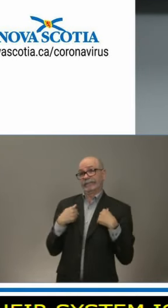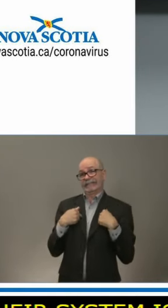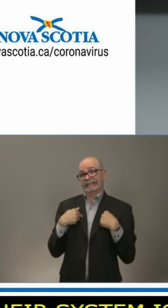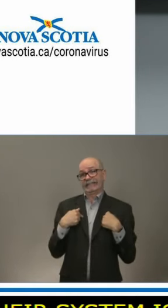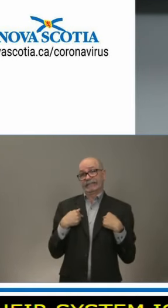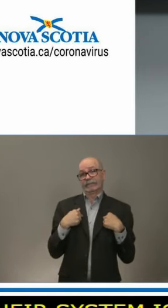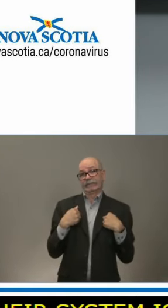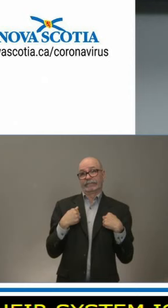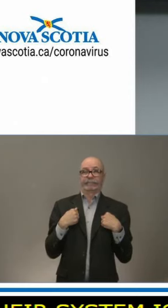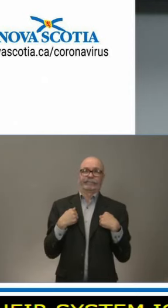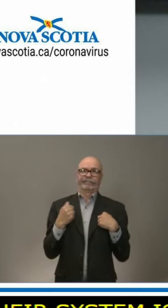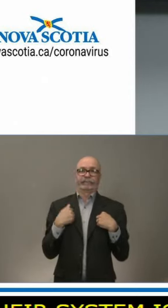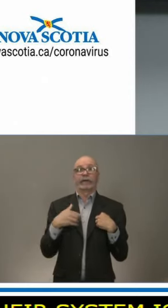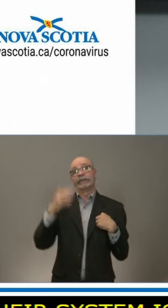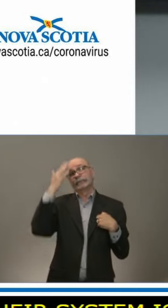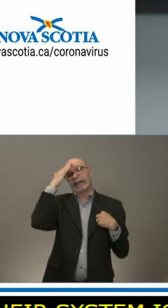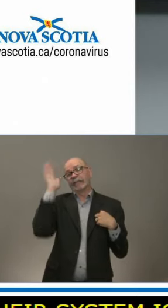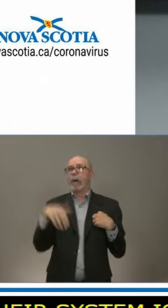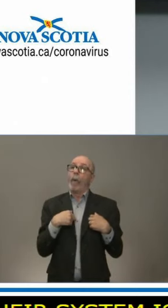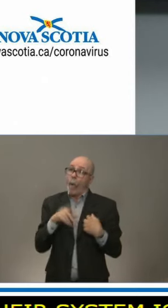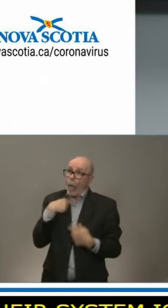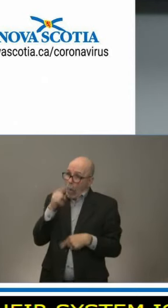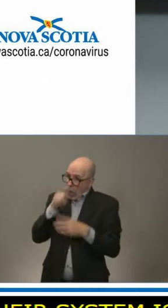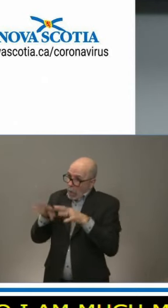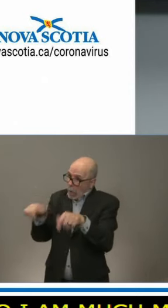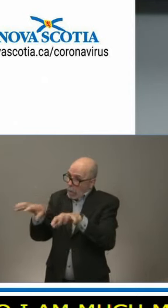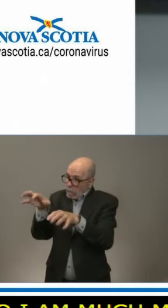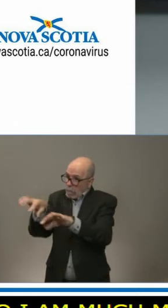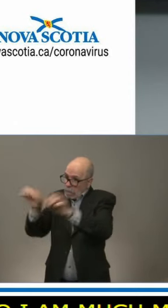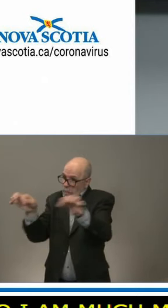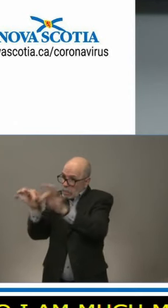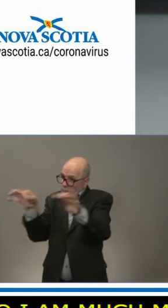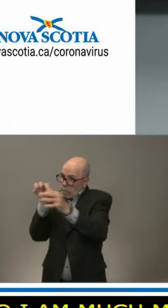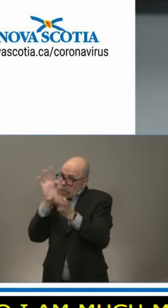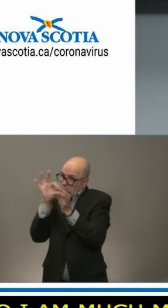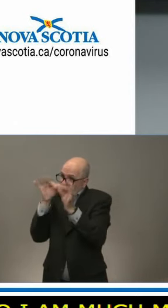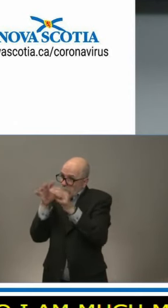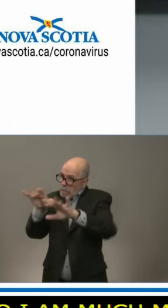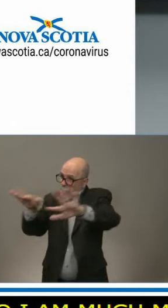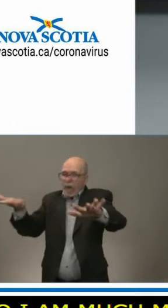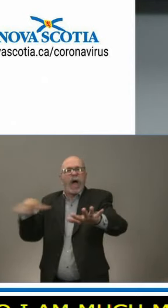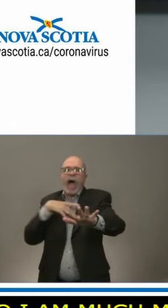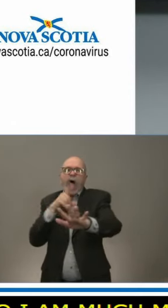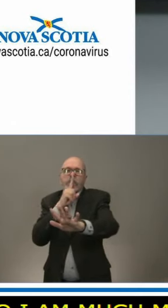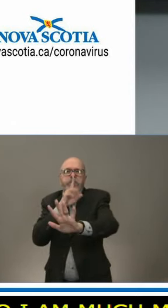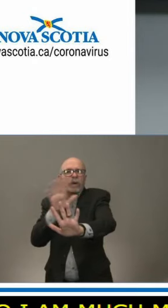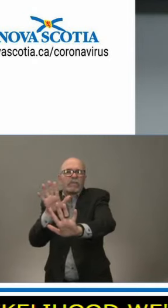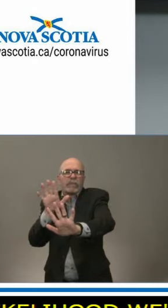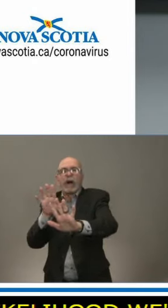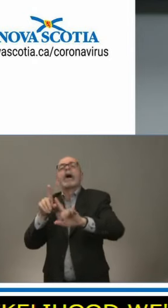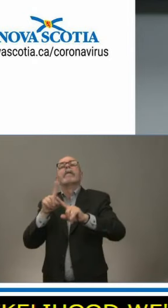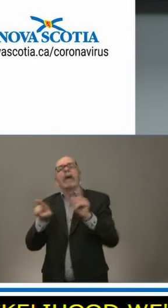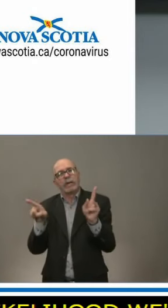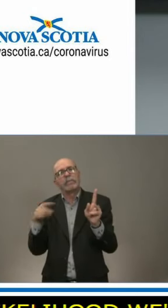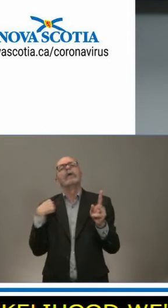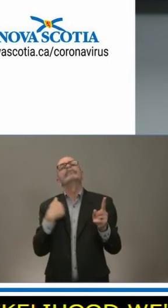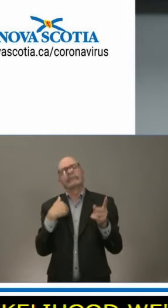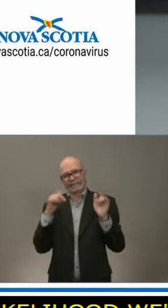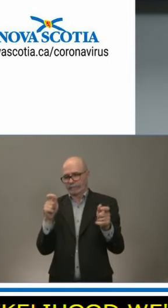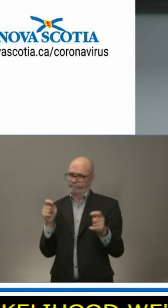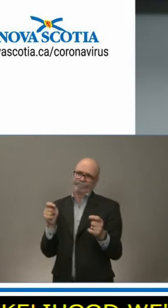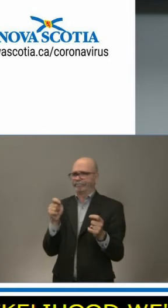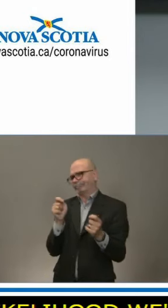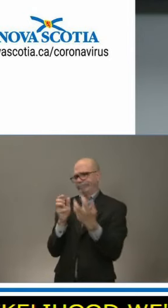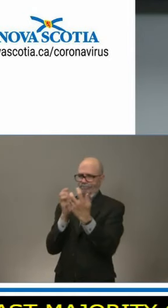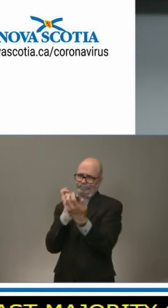detecting the vast majority of cases here in Nova Scotia. And with an adjustment of our testing strategy in the last week in the lab capacity,